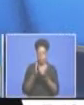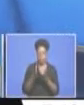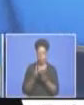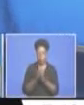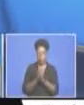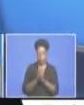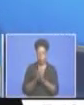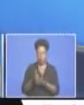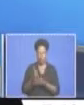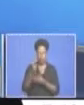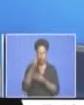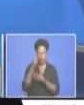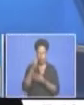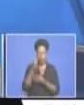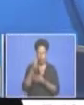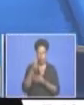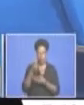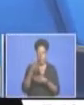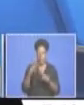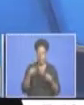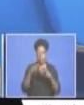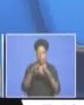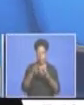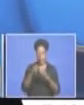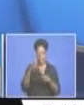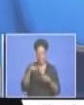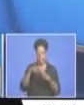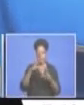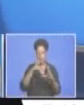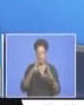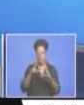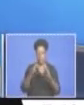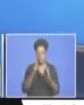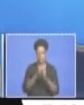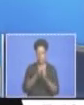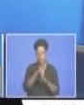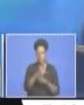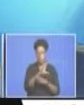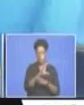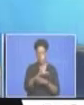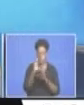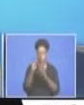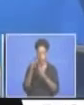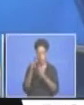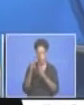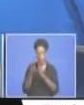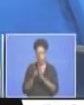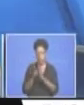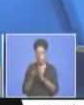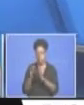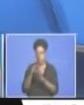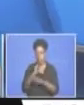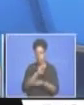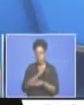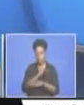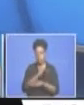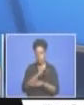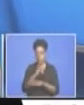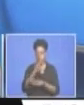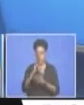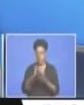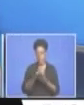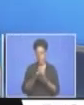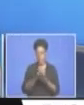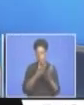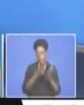to officials, there was also a breakdown in communication between the BOC, member federations, and the ministry, something the minister says she plans